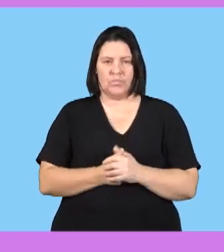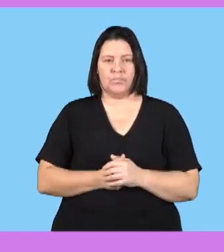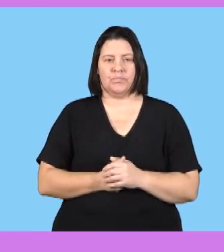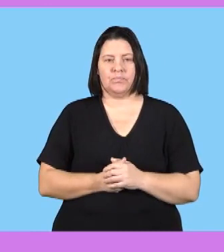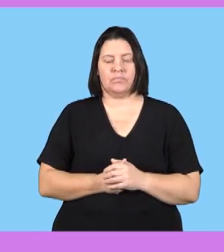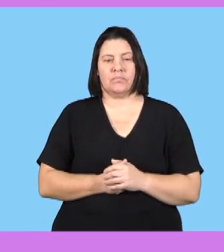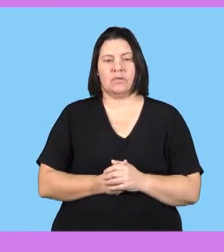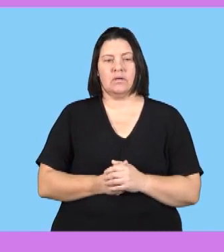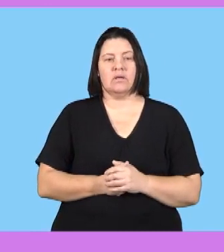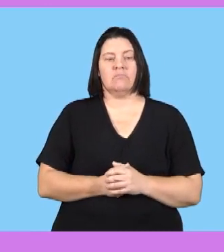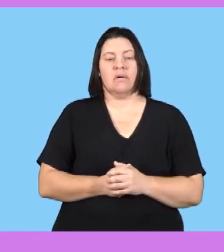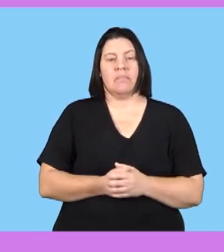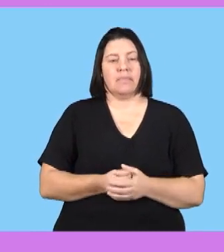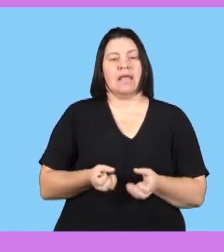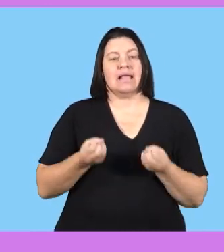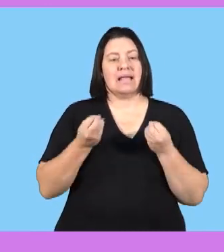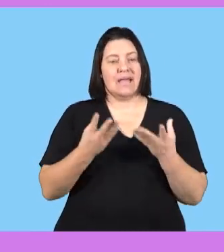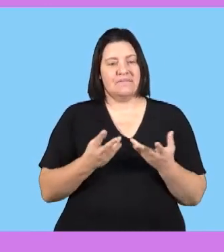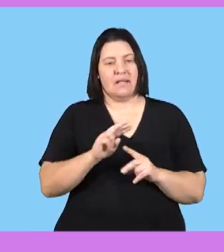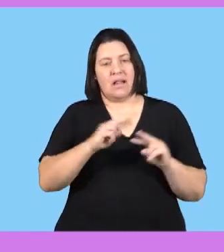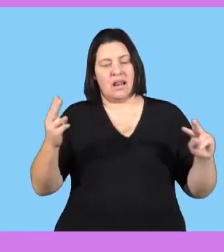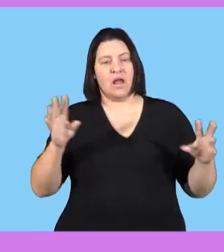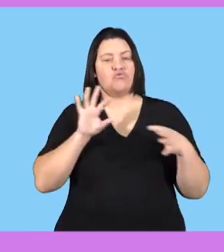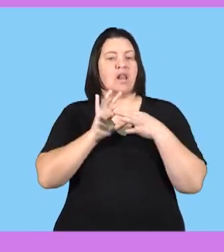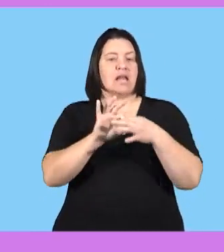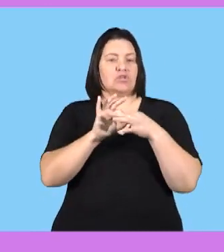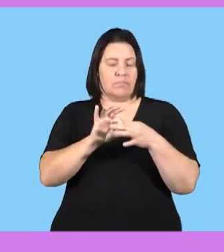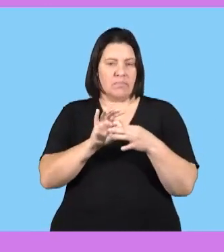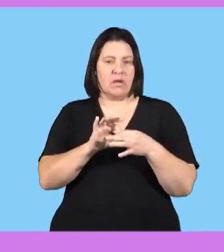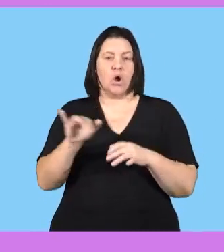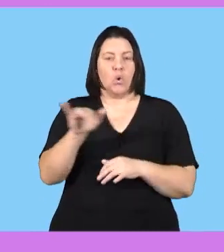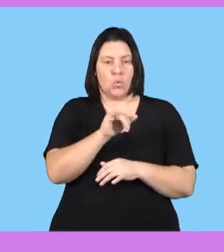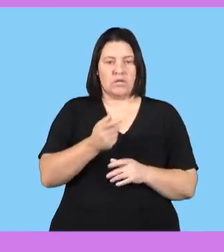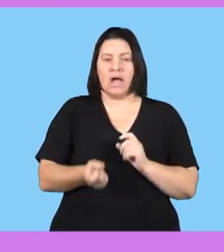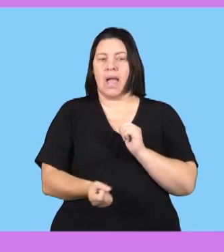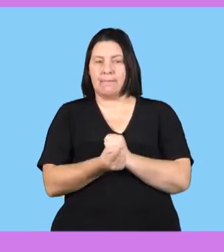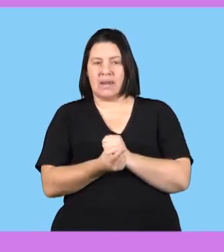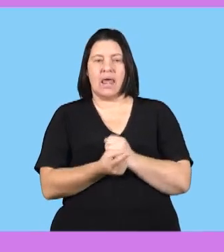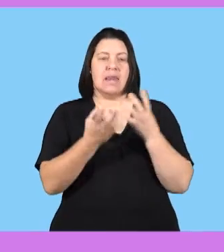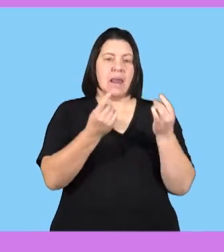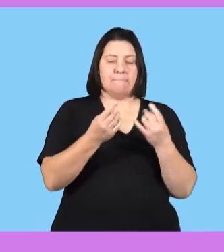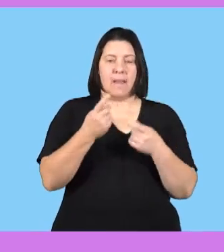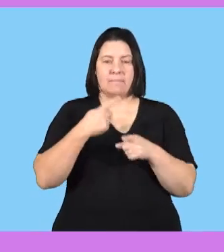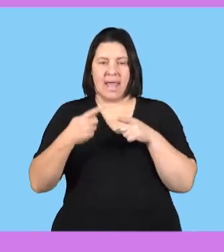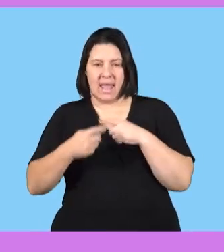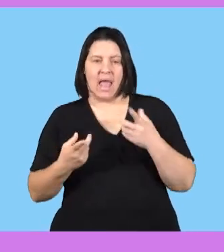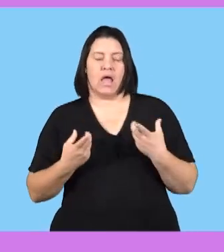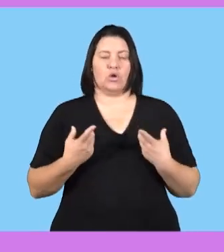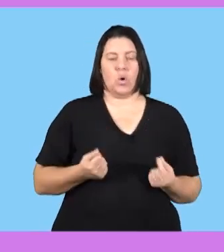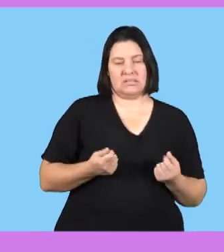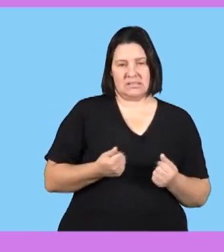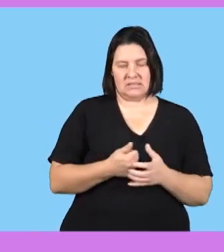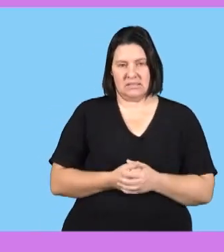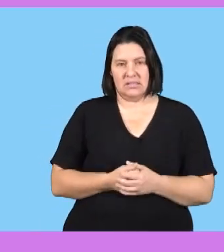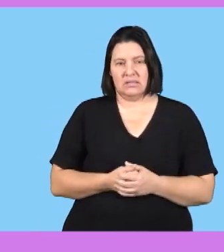follows. The first question, give the type of relationship which exists between the number of players and